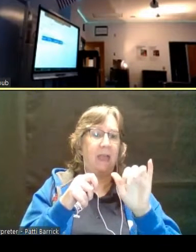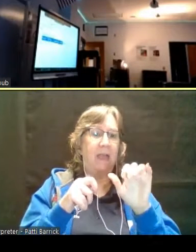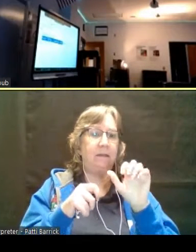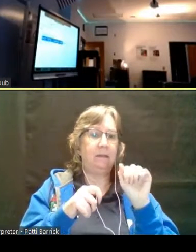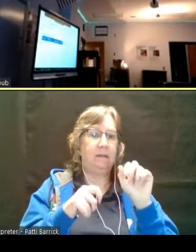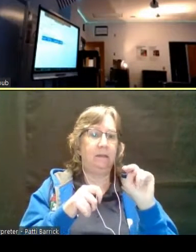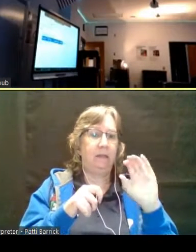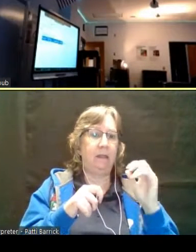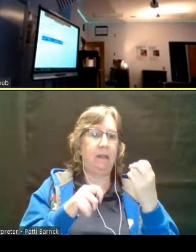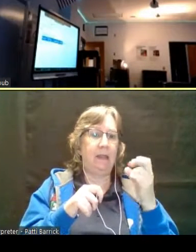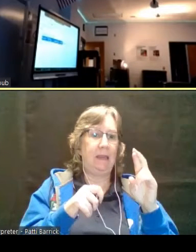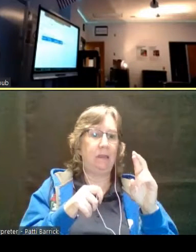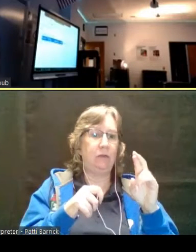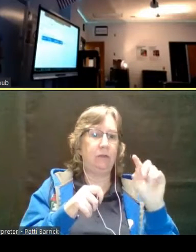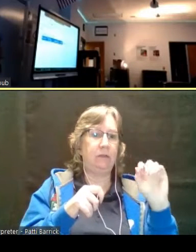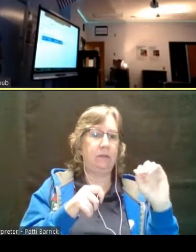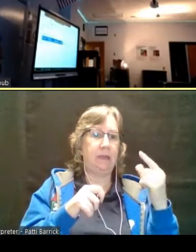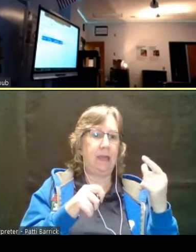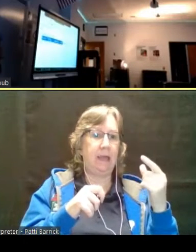tag belongs to Amazon.